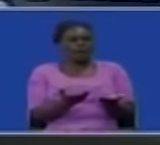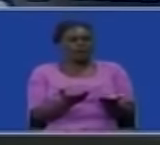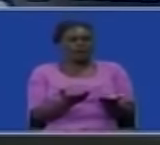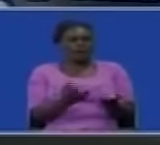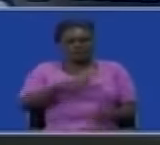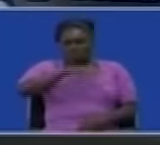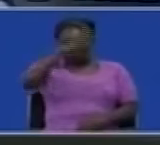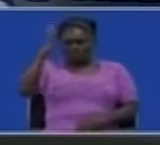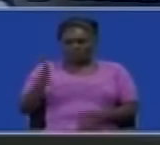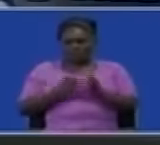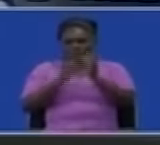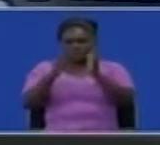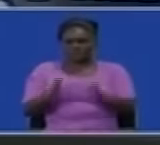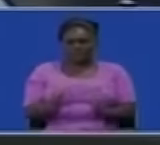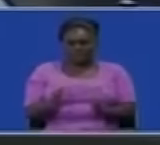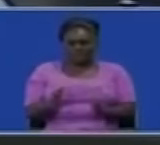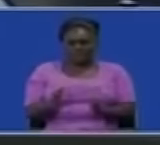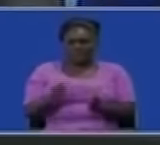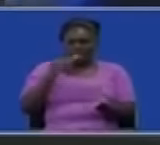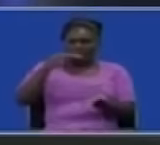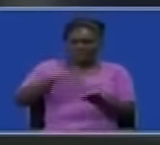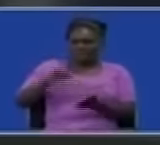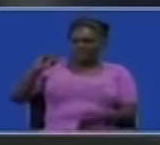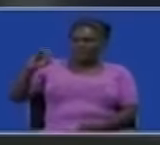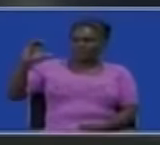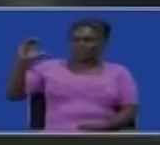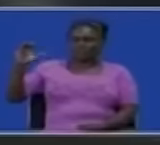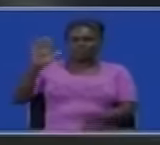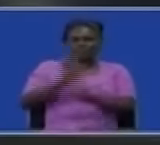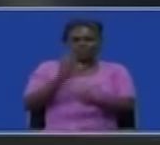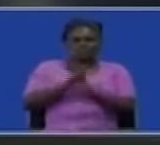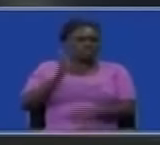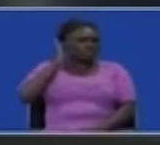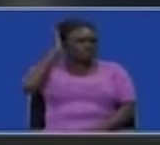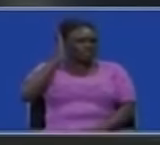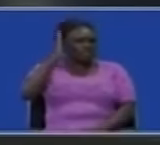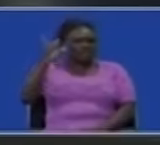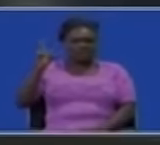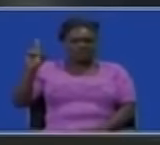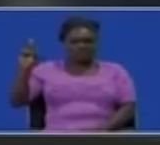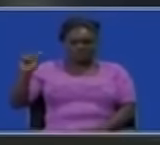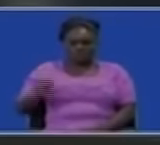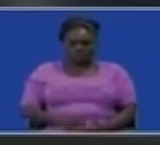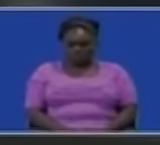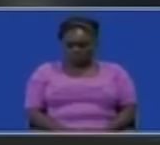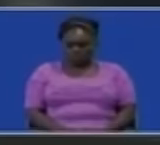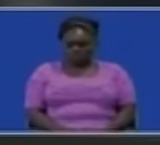Wiper leaders invoke the ICC in the offensive remarks attributed to Majority Leader Aden Duale.